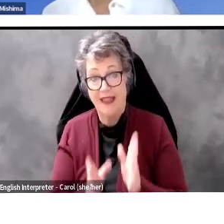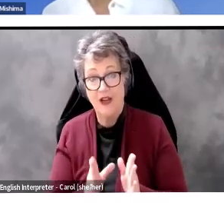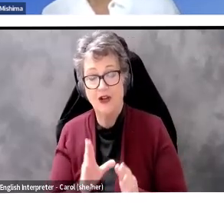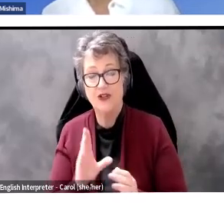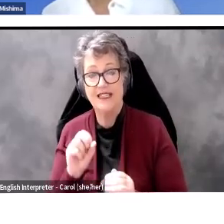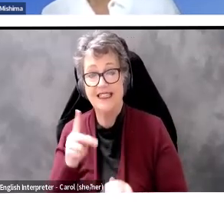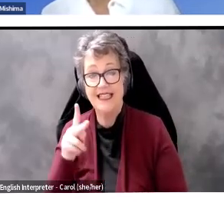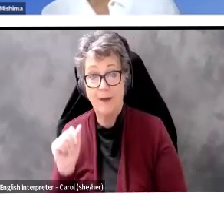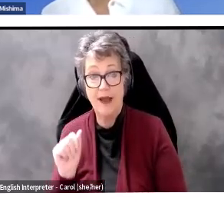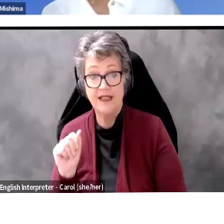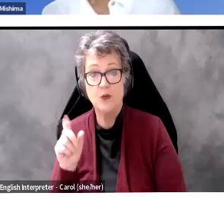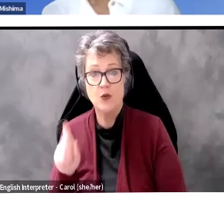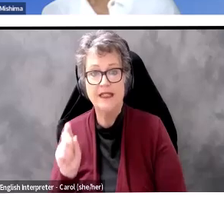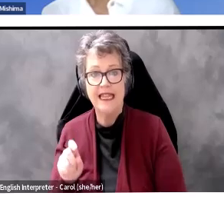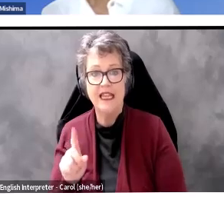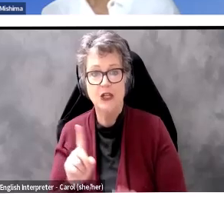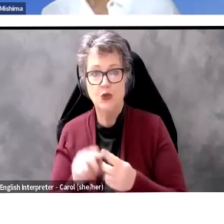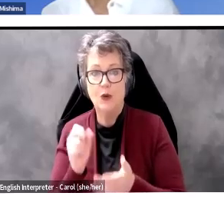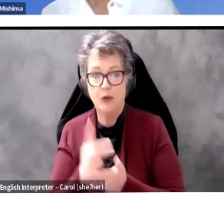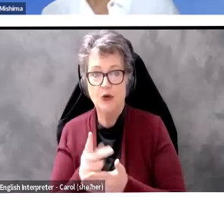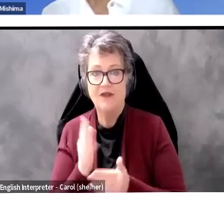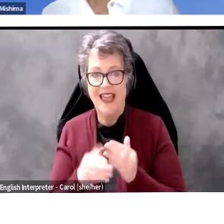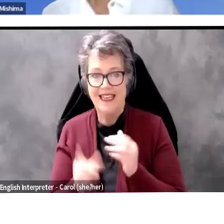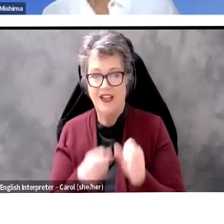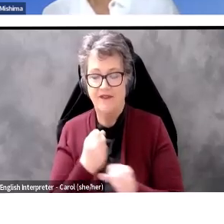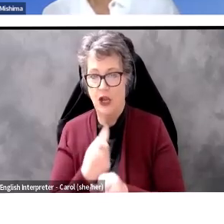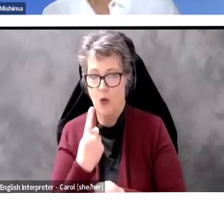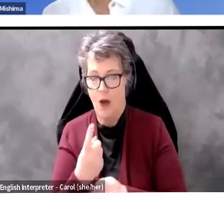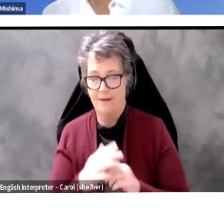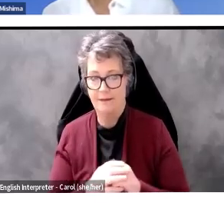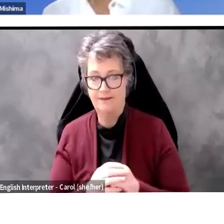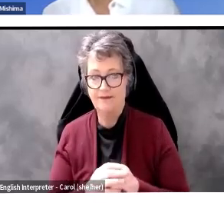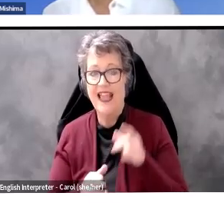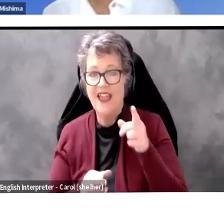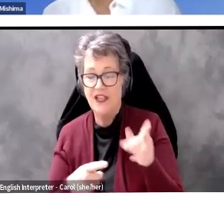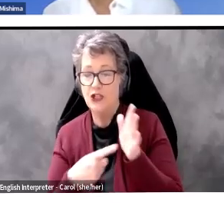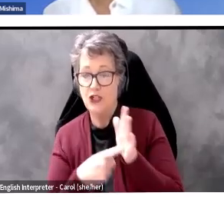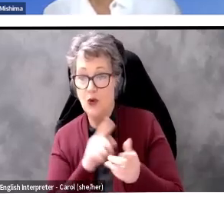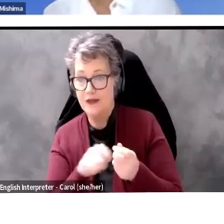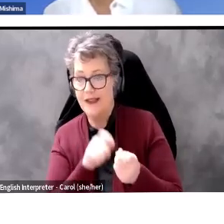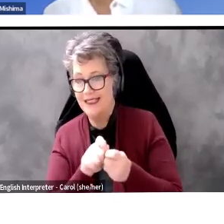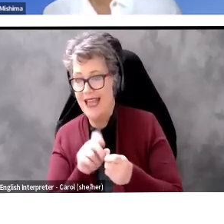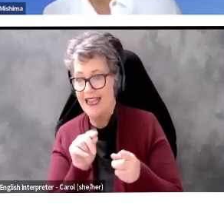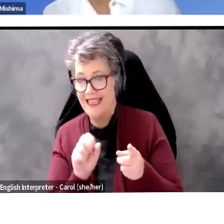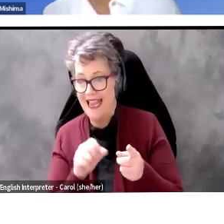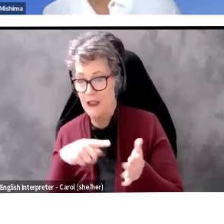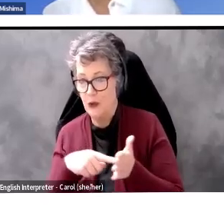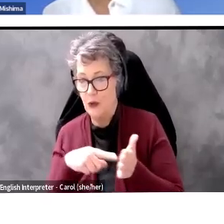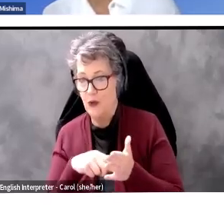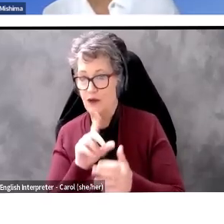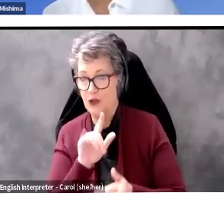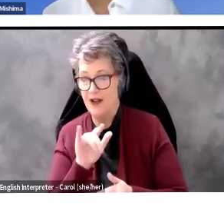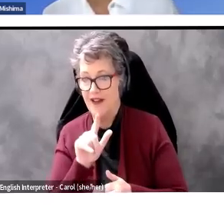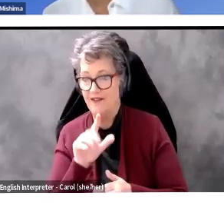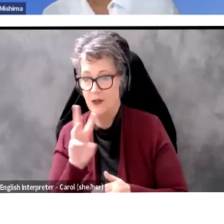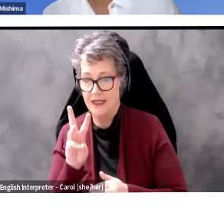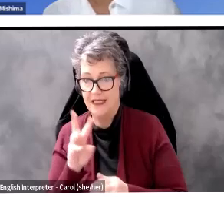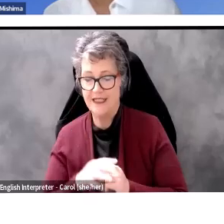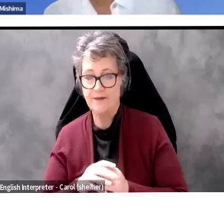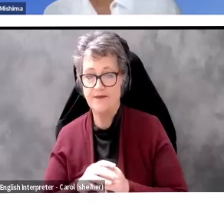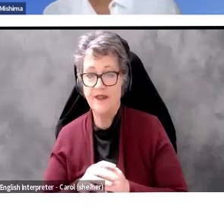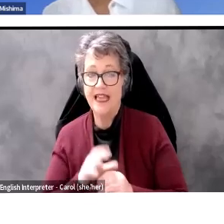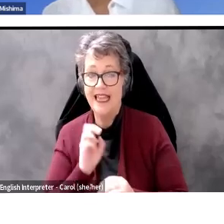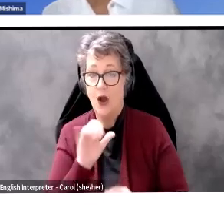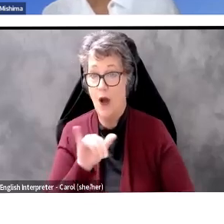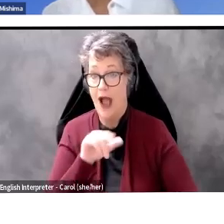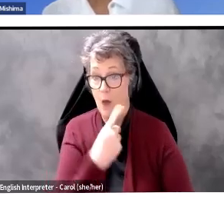Next slide. And now this slide will show the actual dates for 25-26. You can see that the end of year